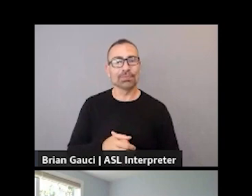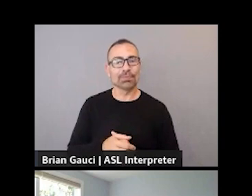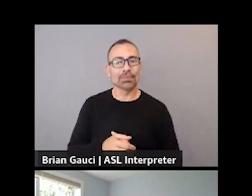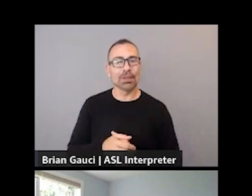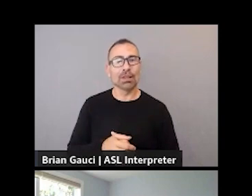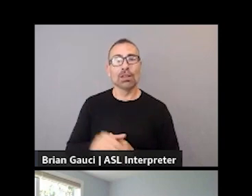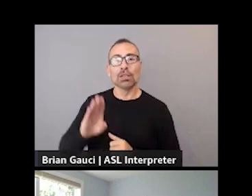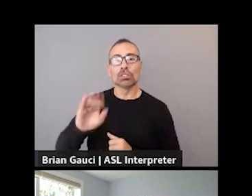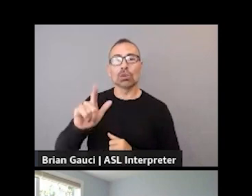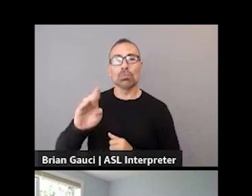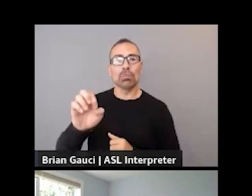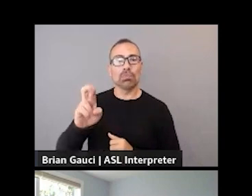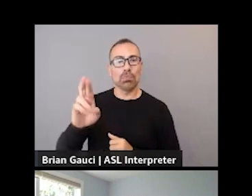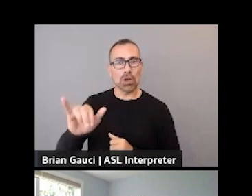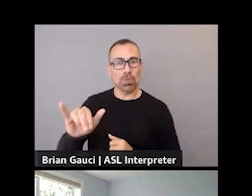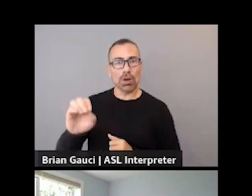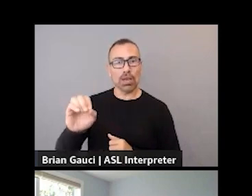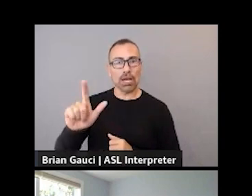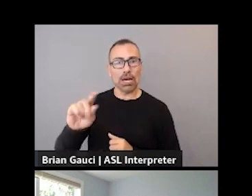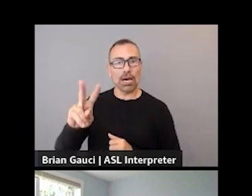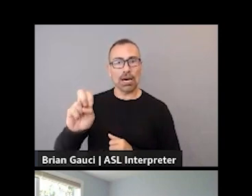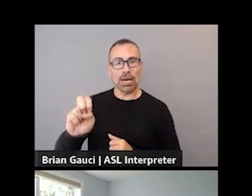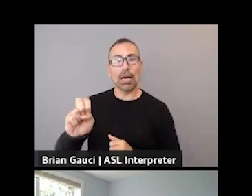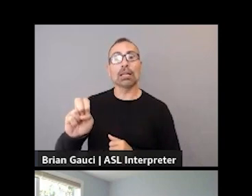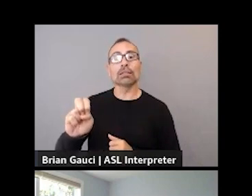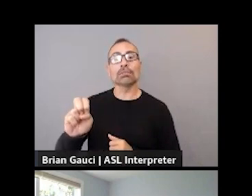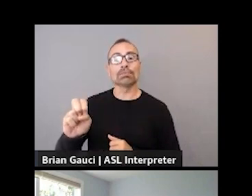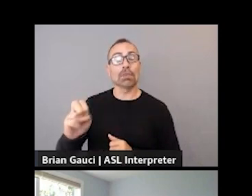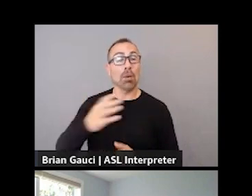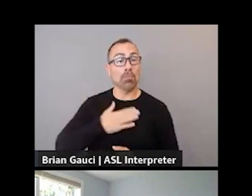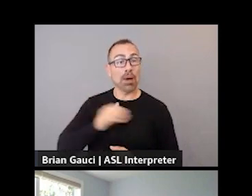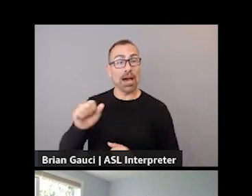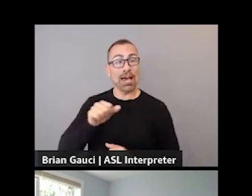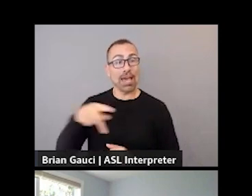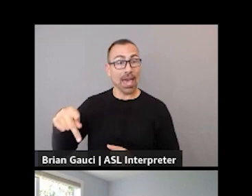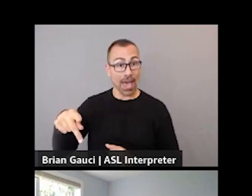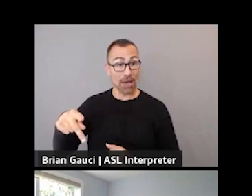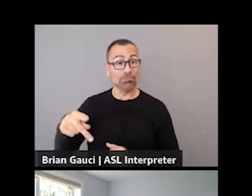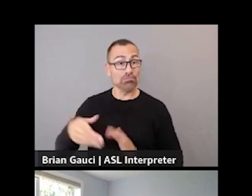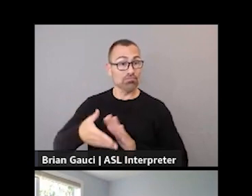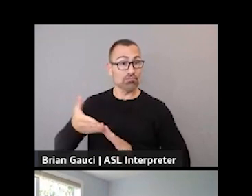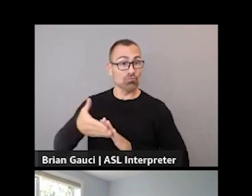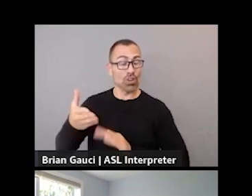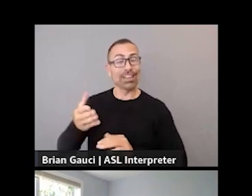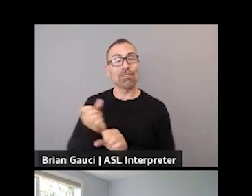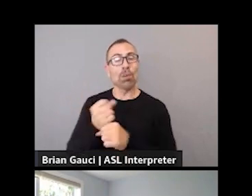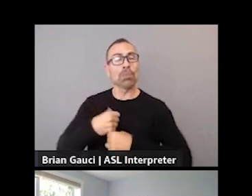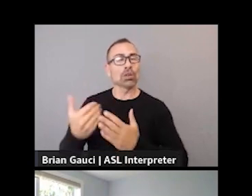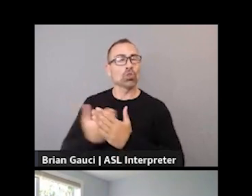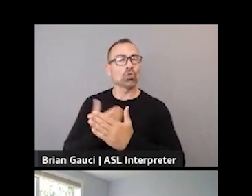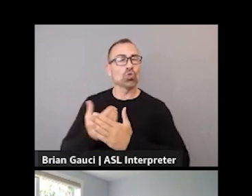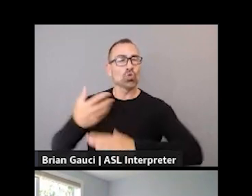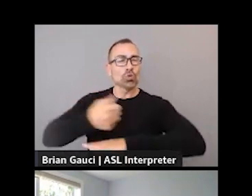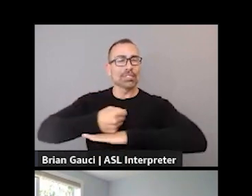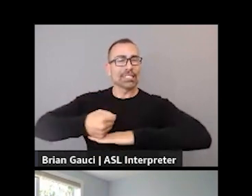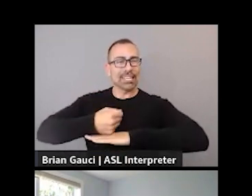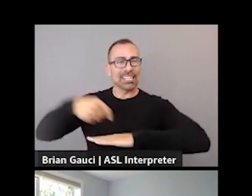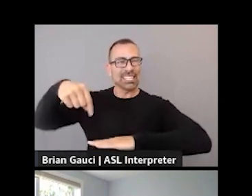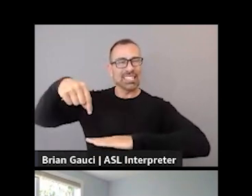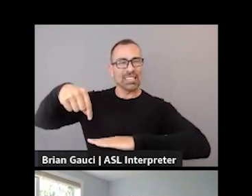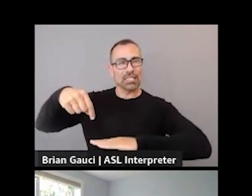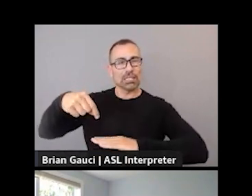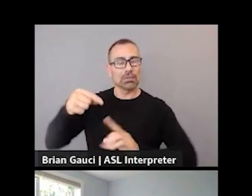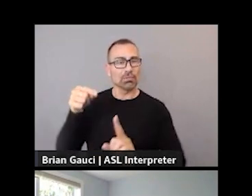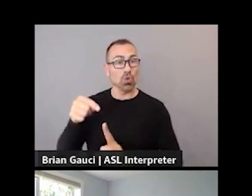Bilberry Olive, I've got my application running. And if I create a new stage at this point, I can